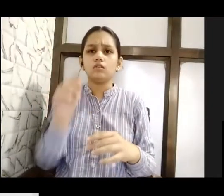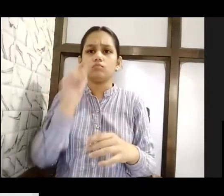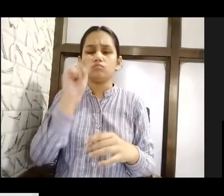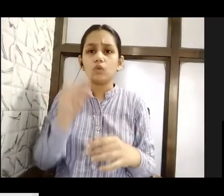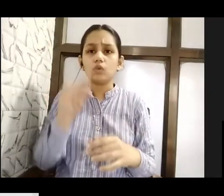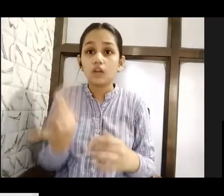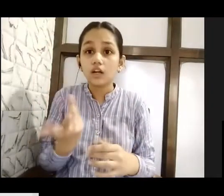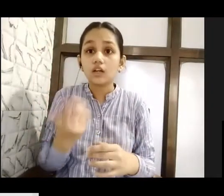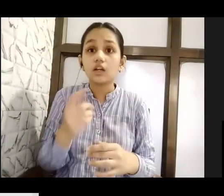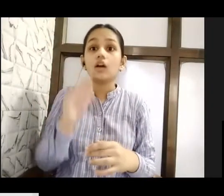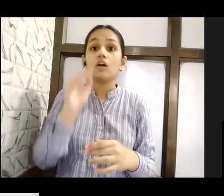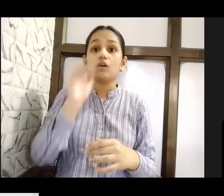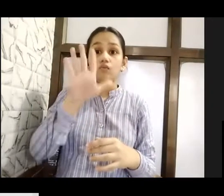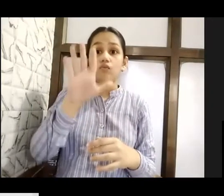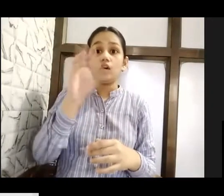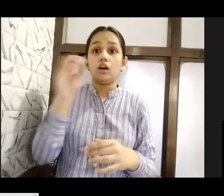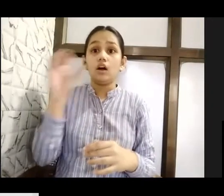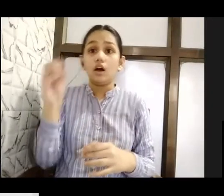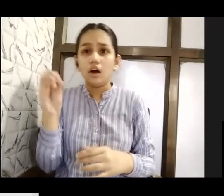500 companies of the world,